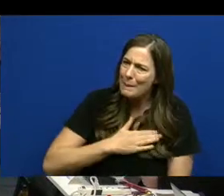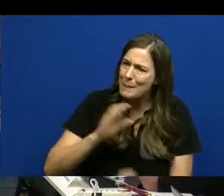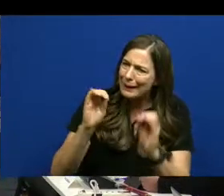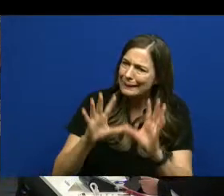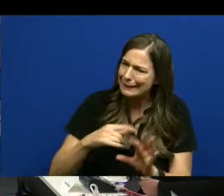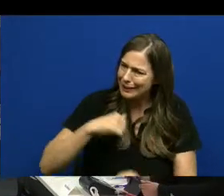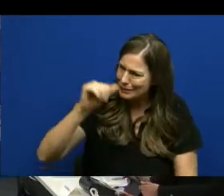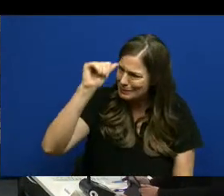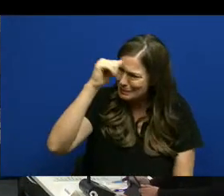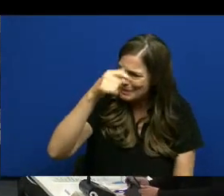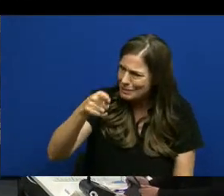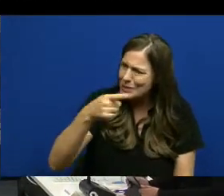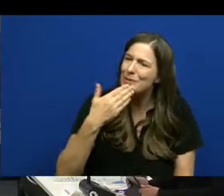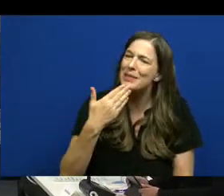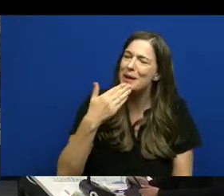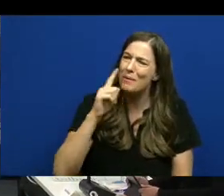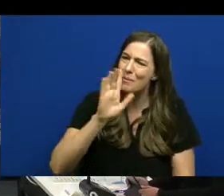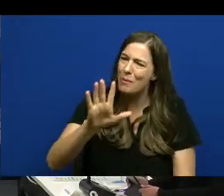comments.